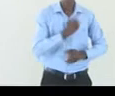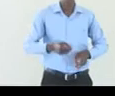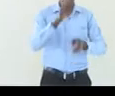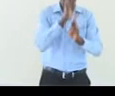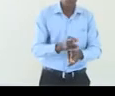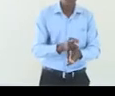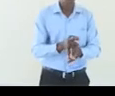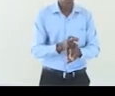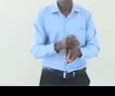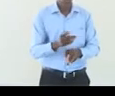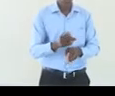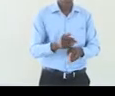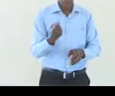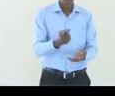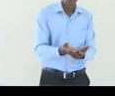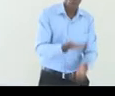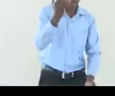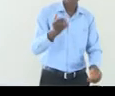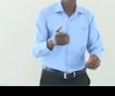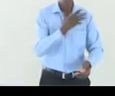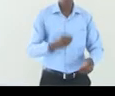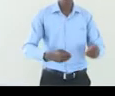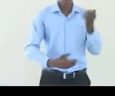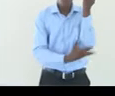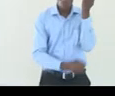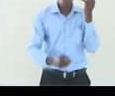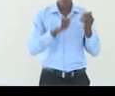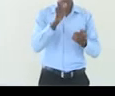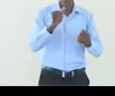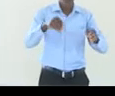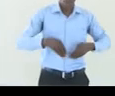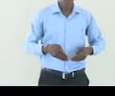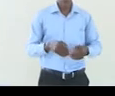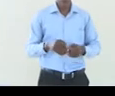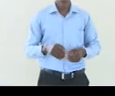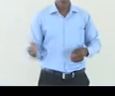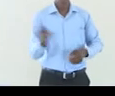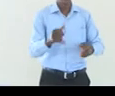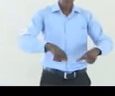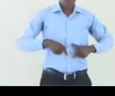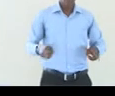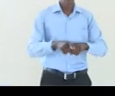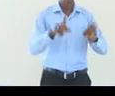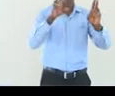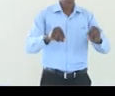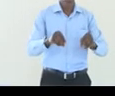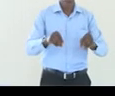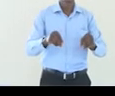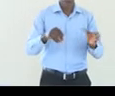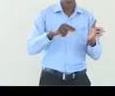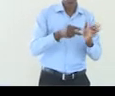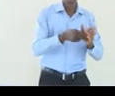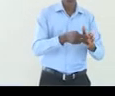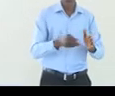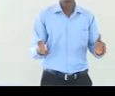the insensitivity of the rich towards the poor, those who live as if life has no purpose